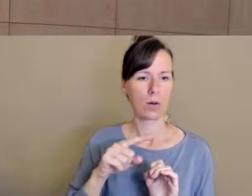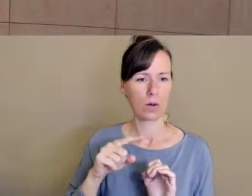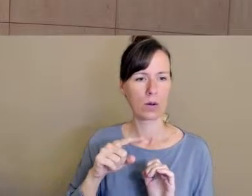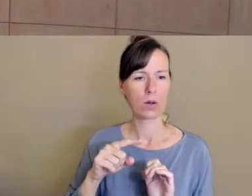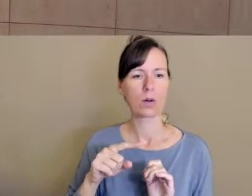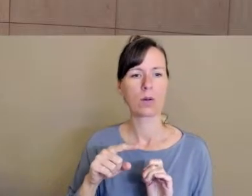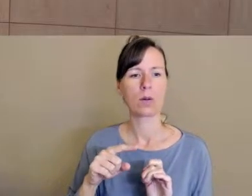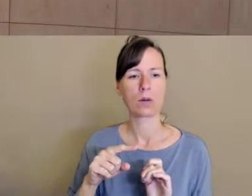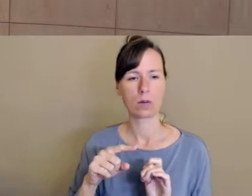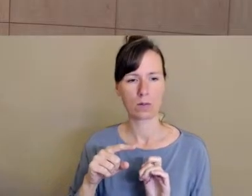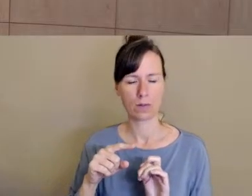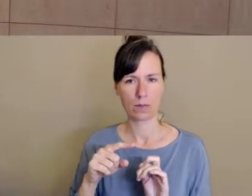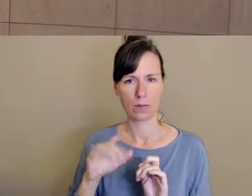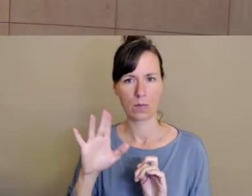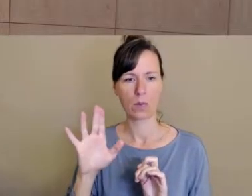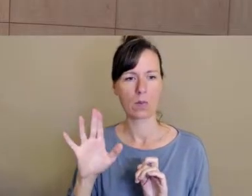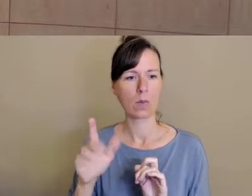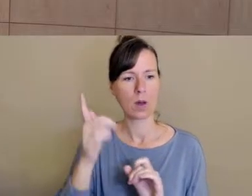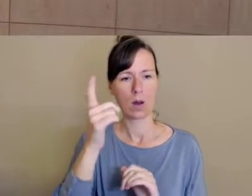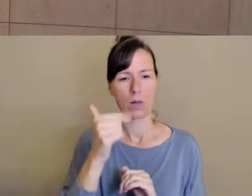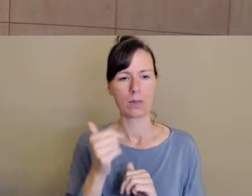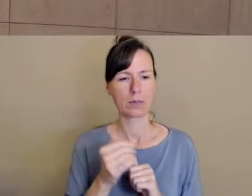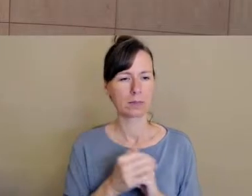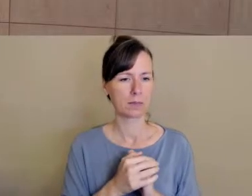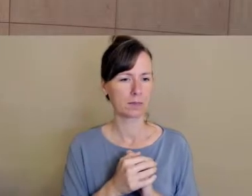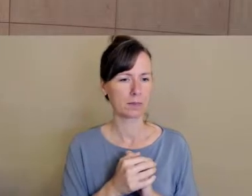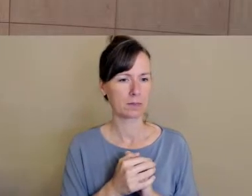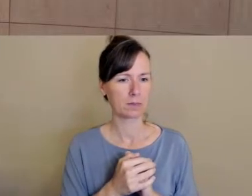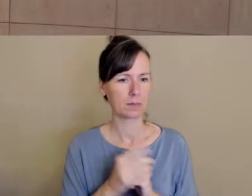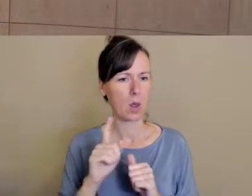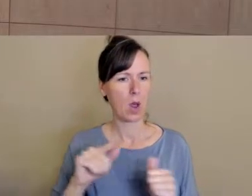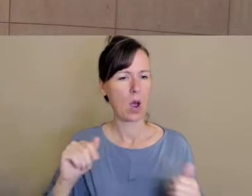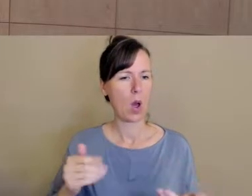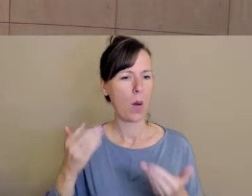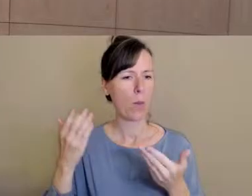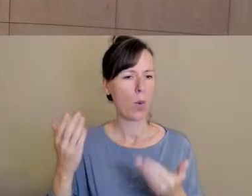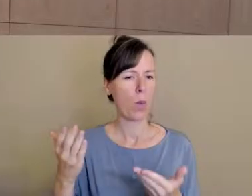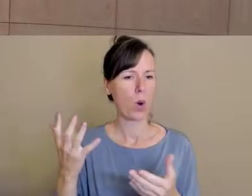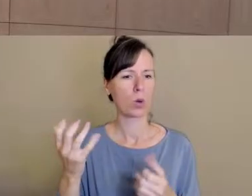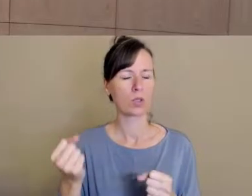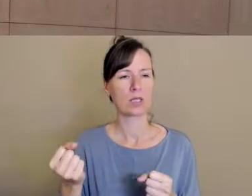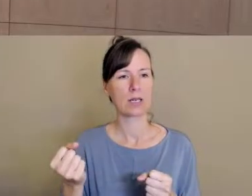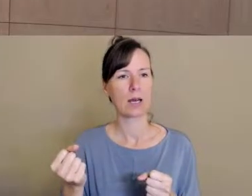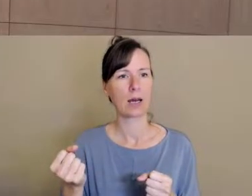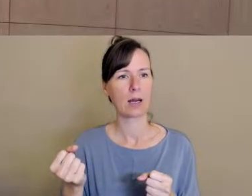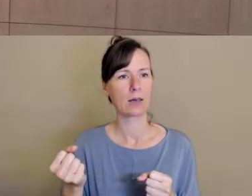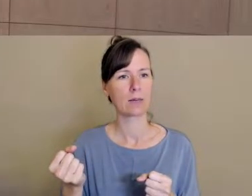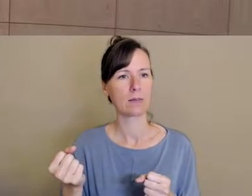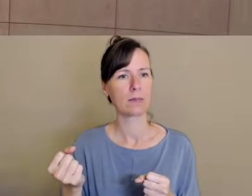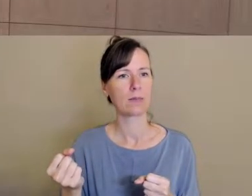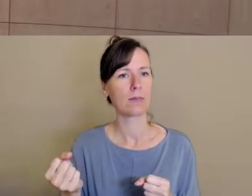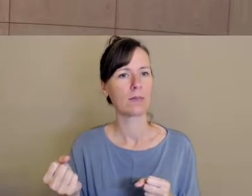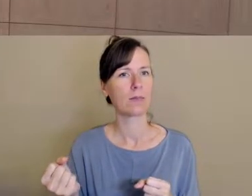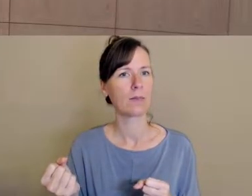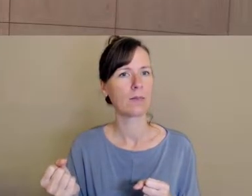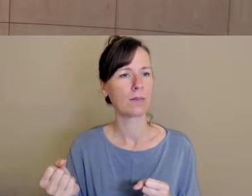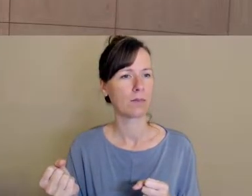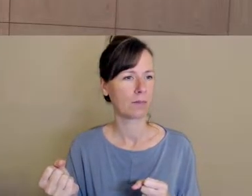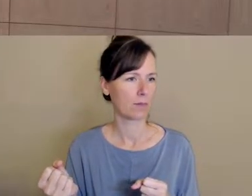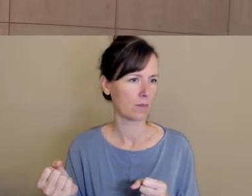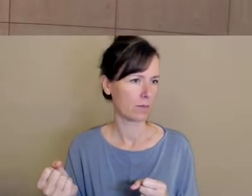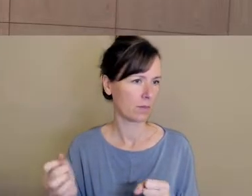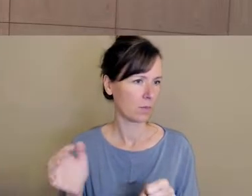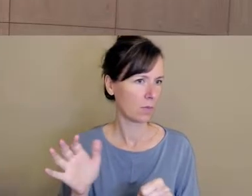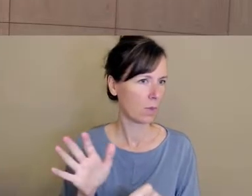And because people didn't get filed to like day 2 and 3, they can't